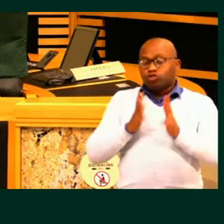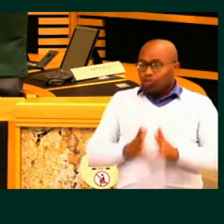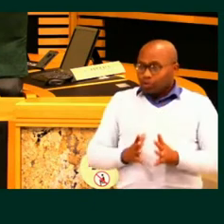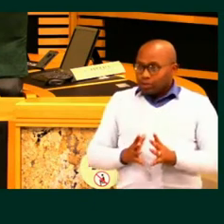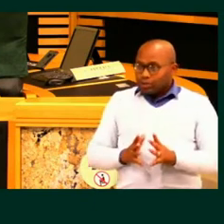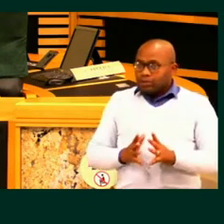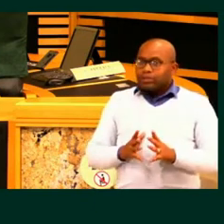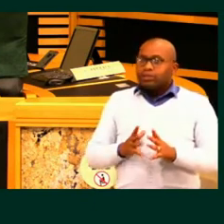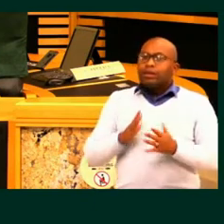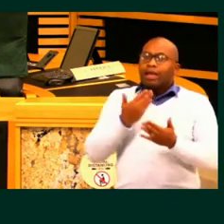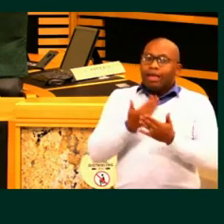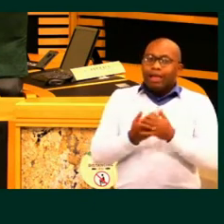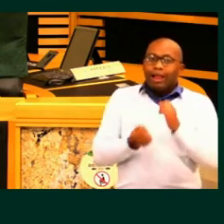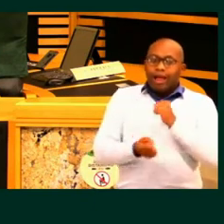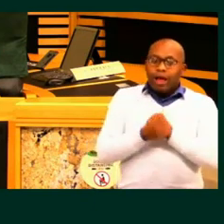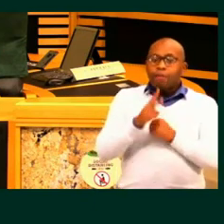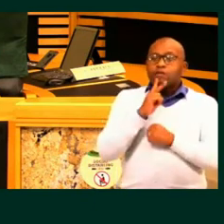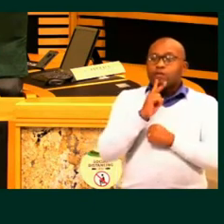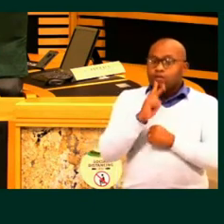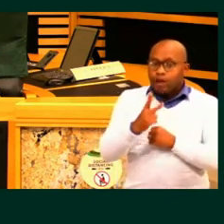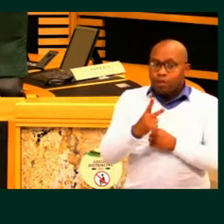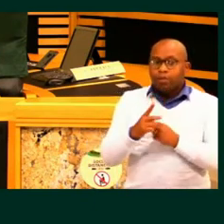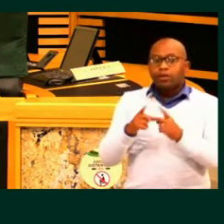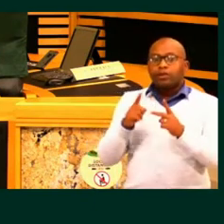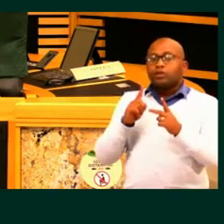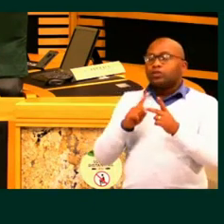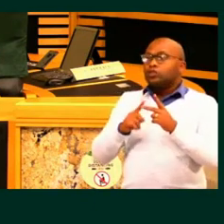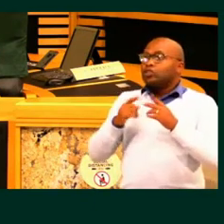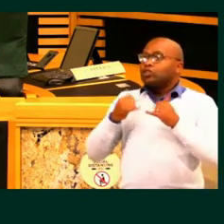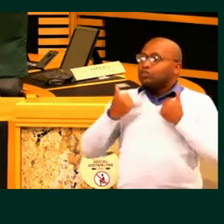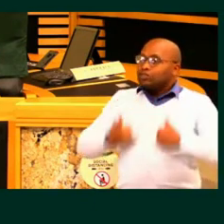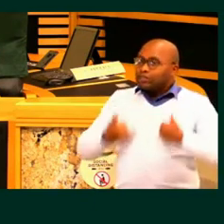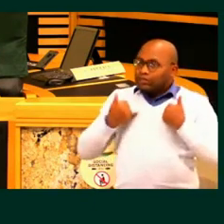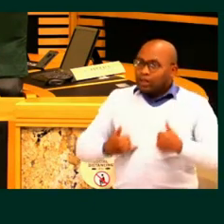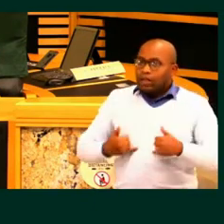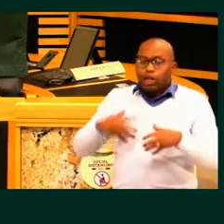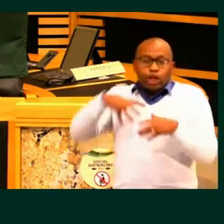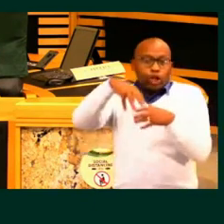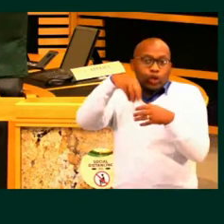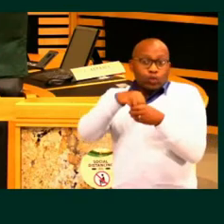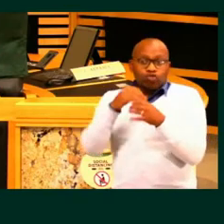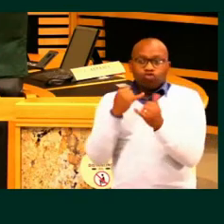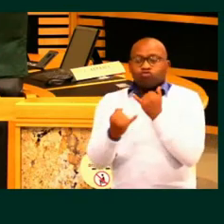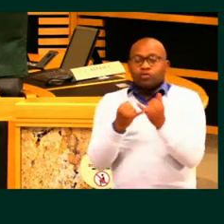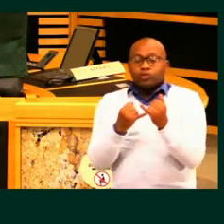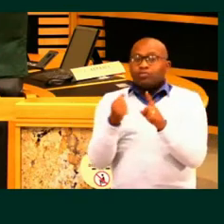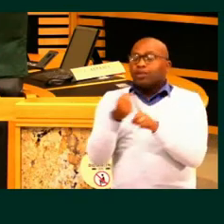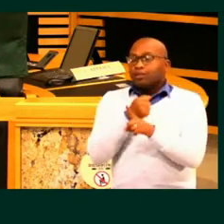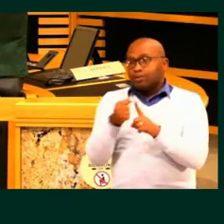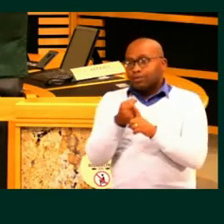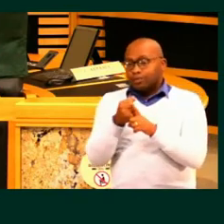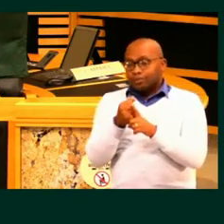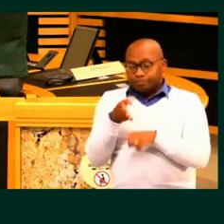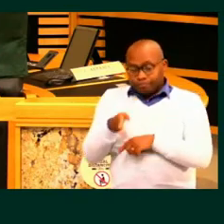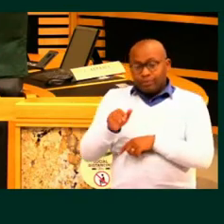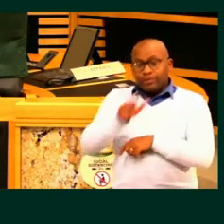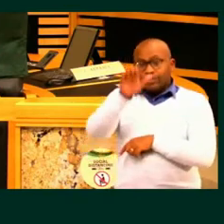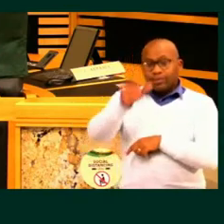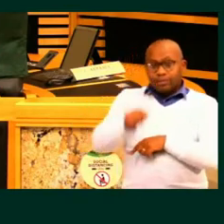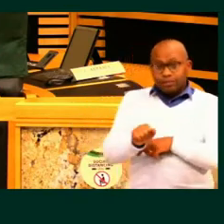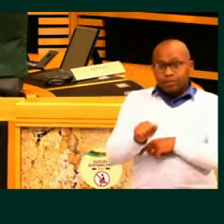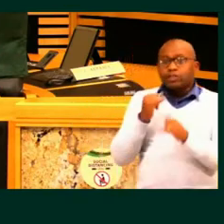verbal nonverbal or physical including sexual assault in South Africa sexual